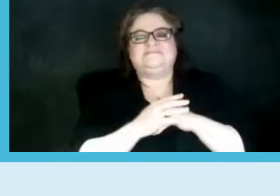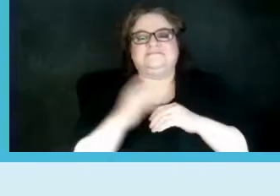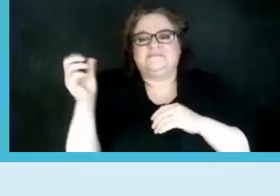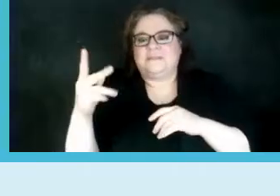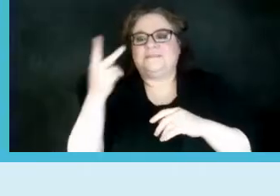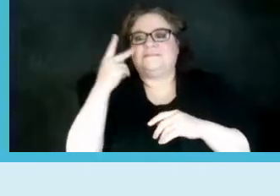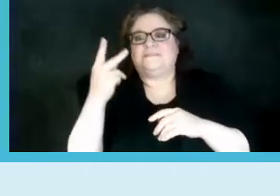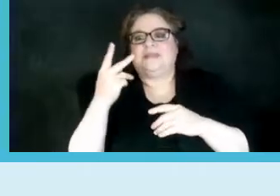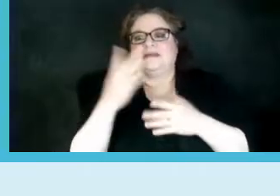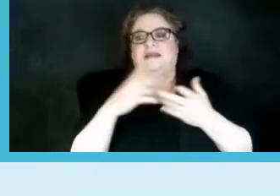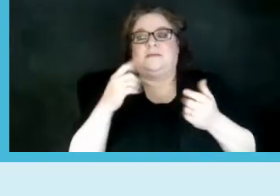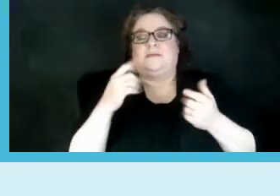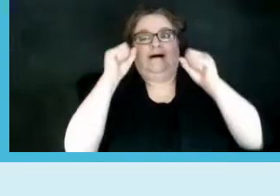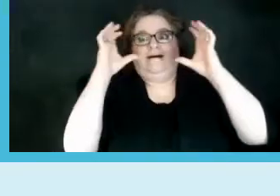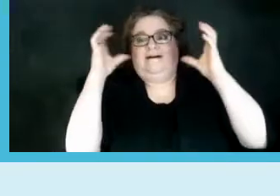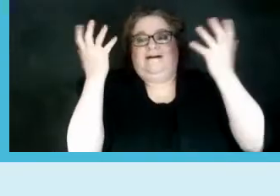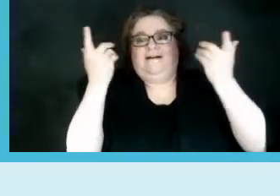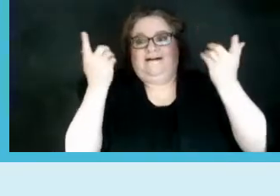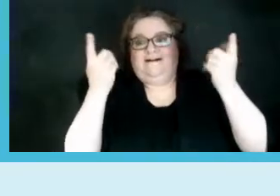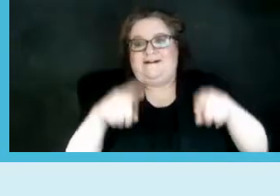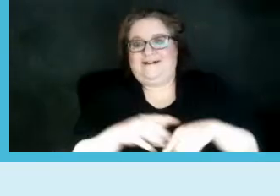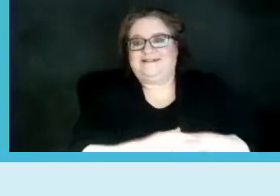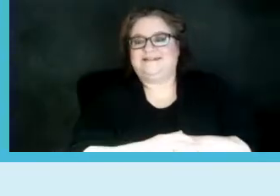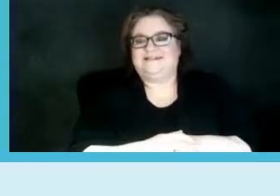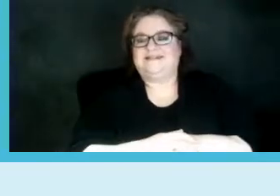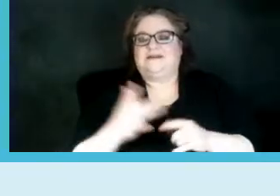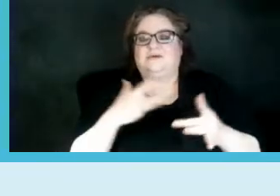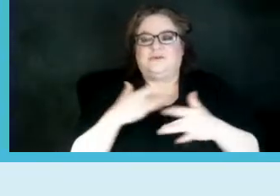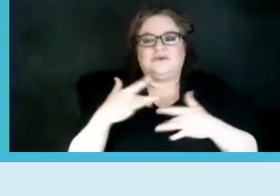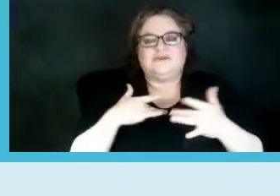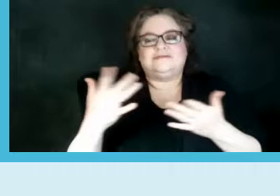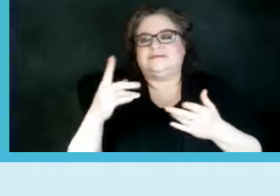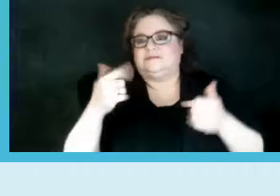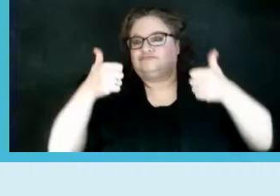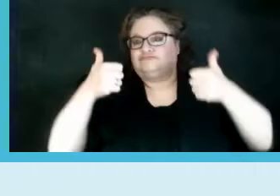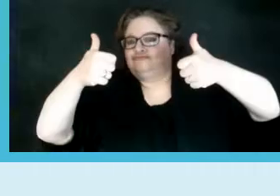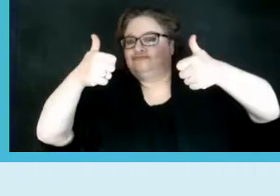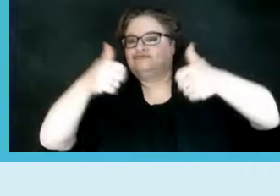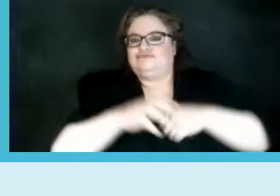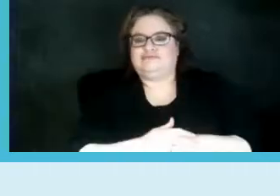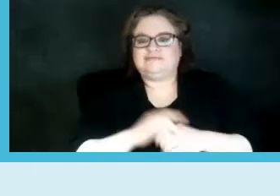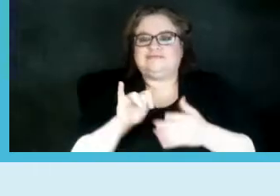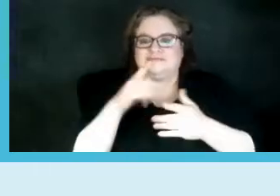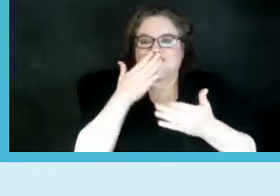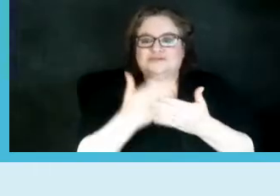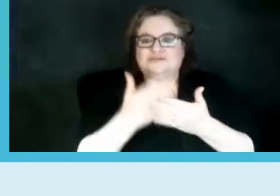see some, oh, like, what is this? All right, some worried. I see some thumbs up, which is